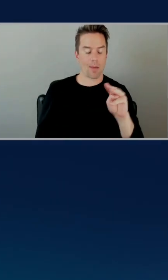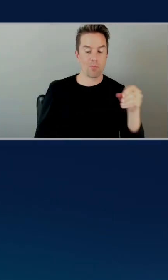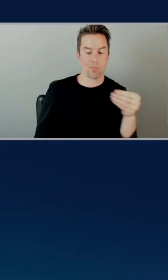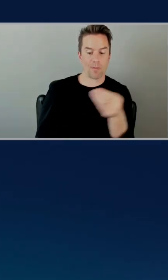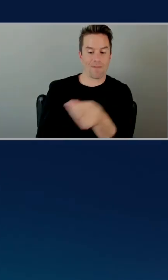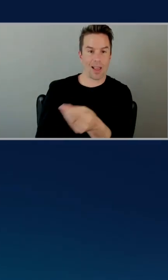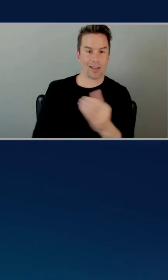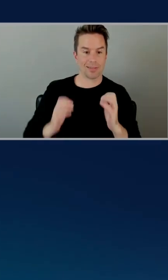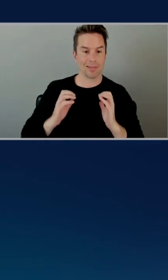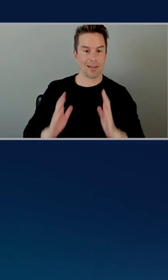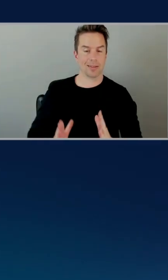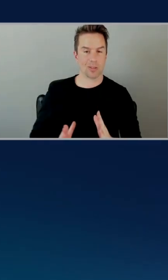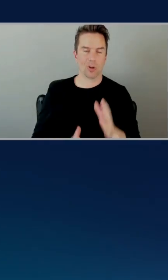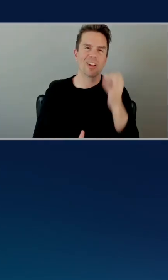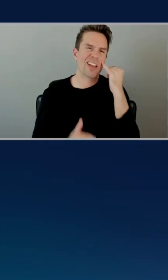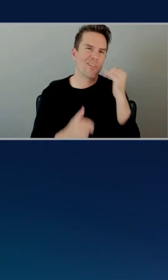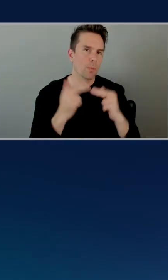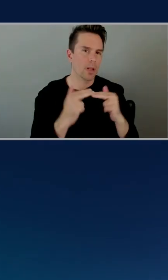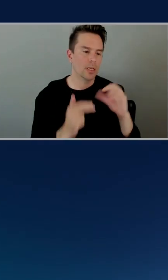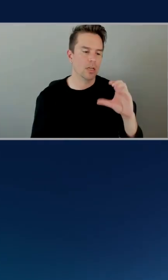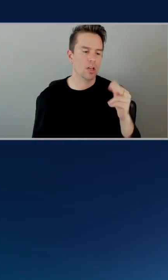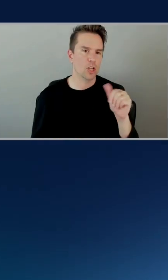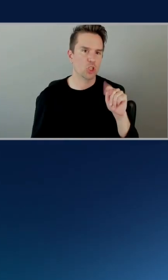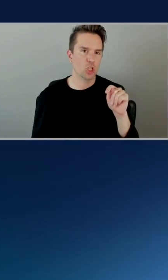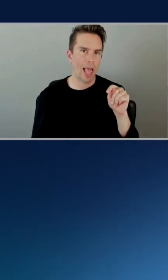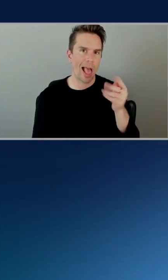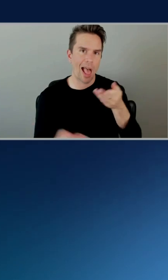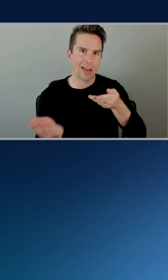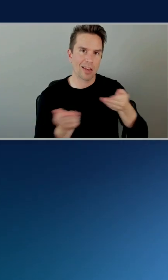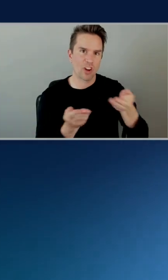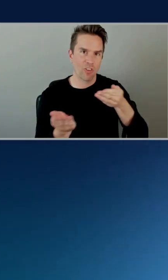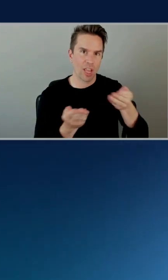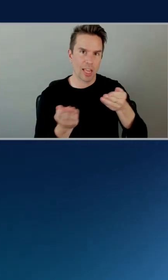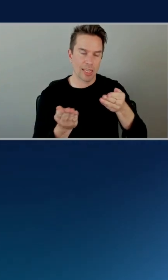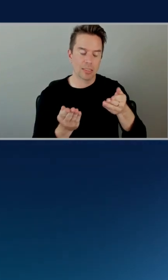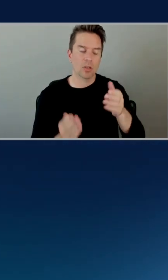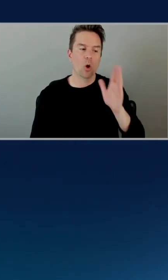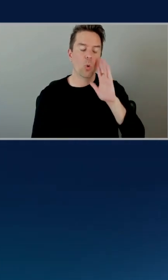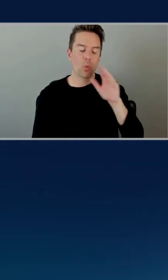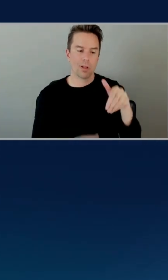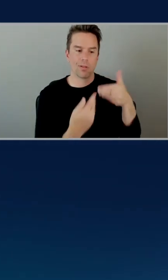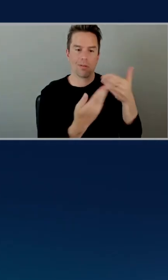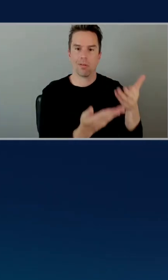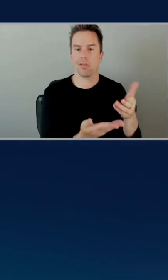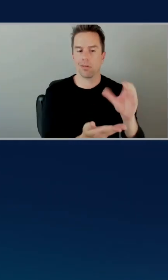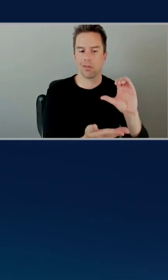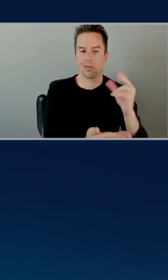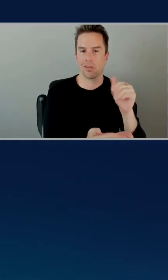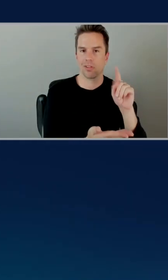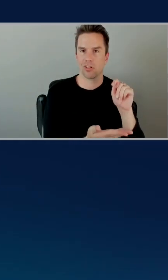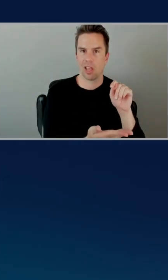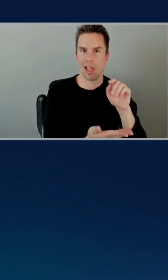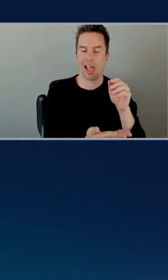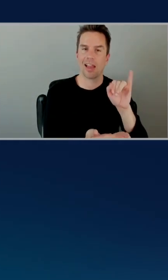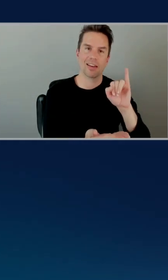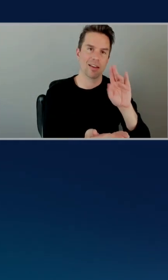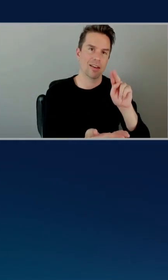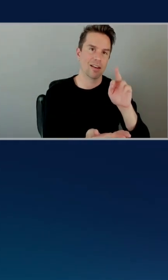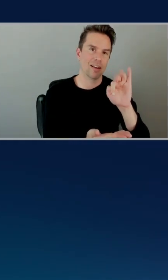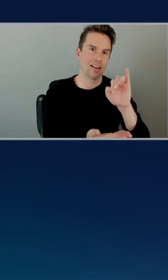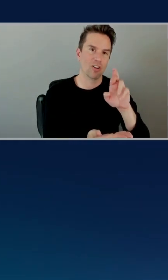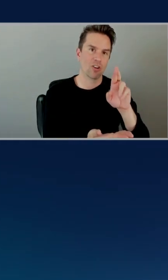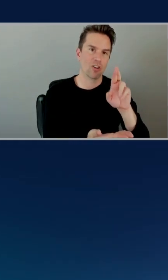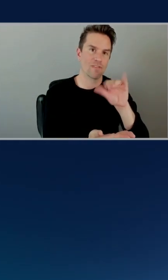put that chat interface in front of the agent. And then the agent, rather than just having the LLM converse with the